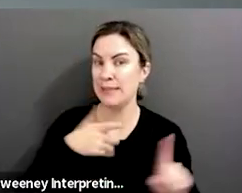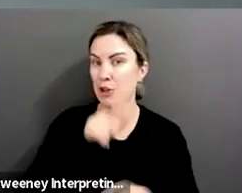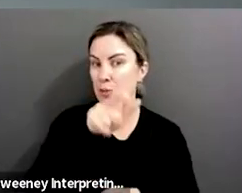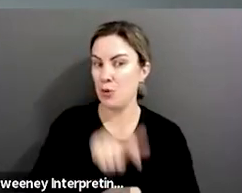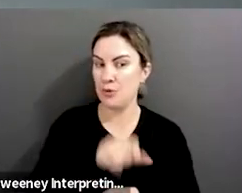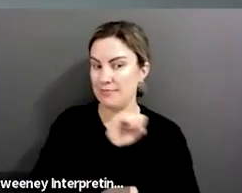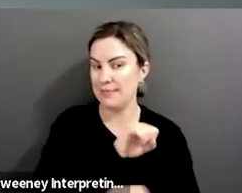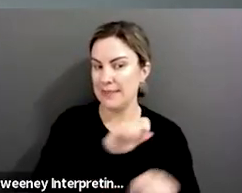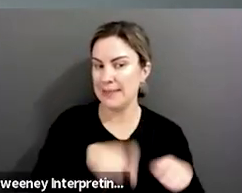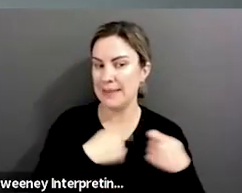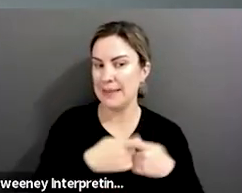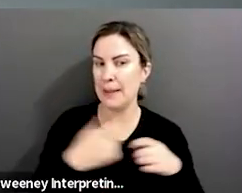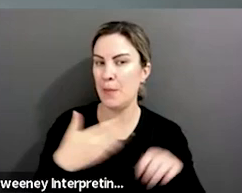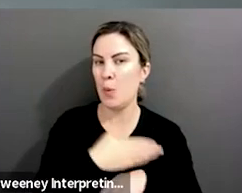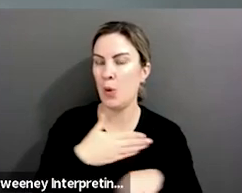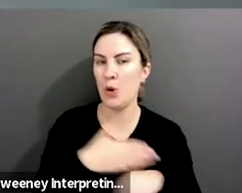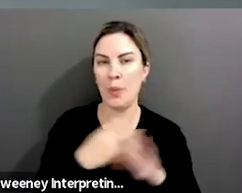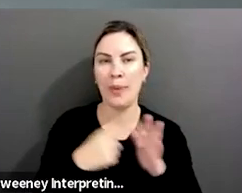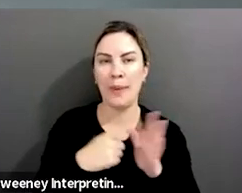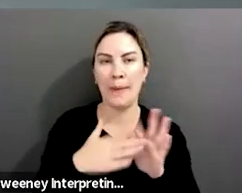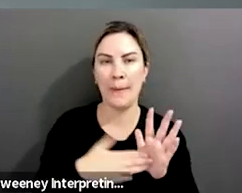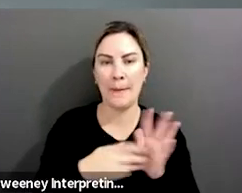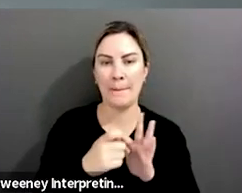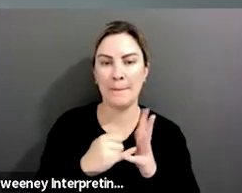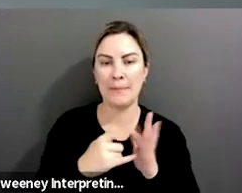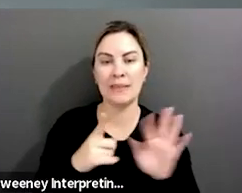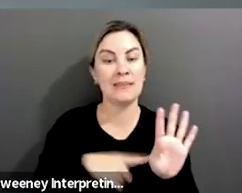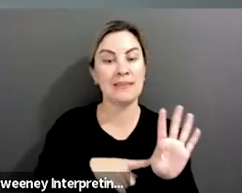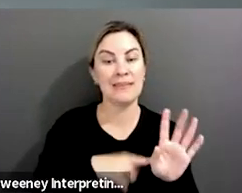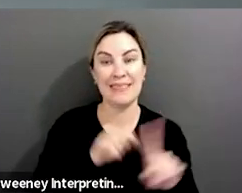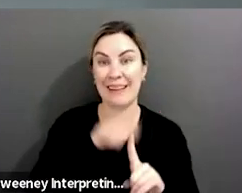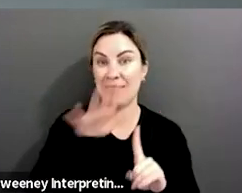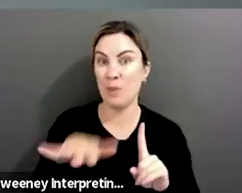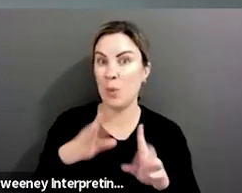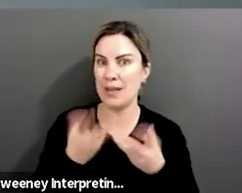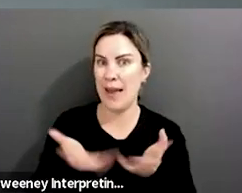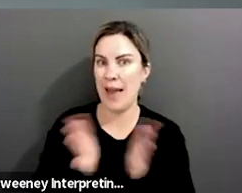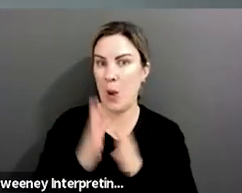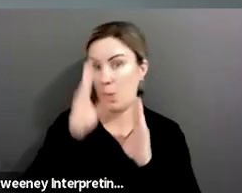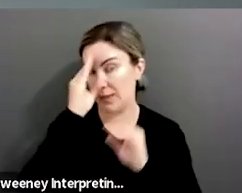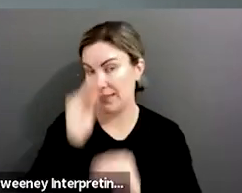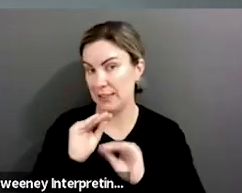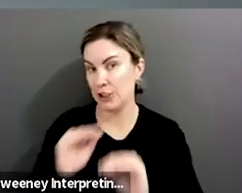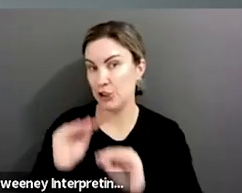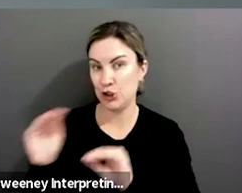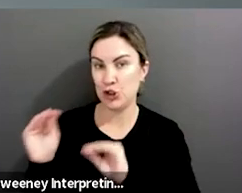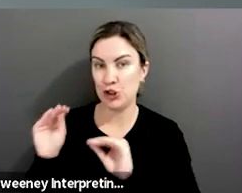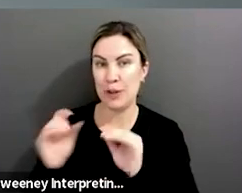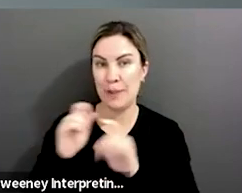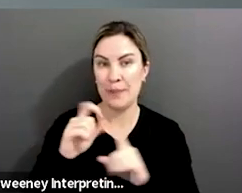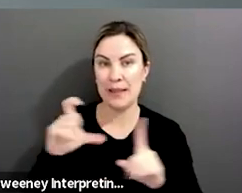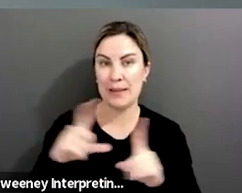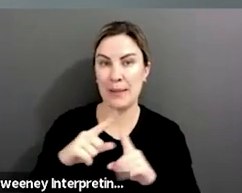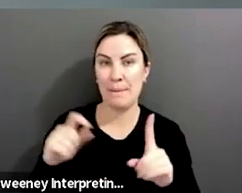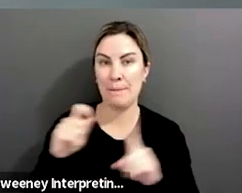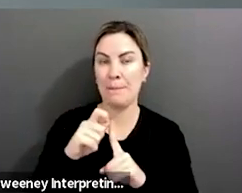in Kempsey that has also then influenced some of the way we teach PSEP now, which is all around that